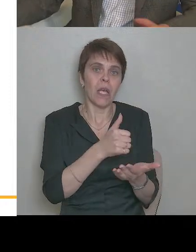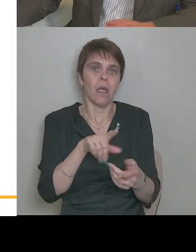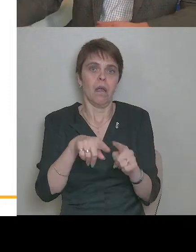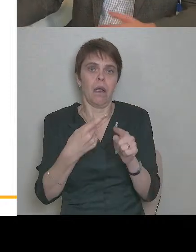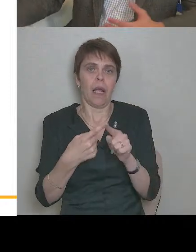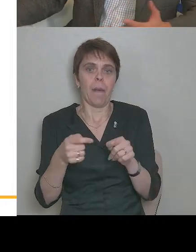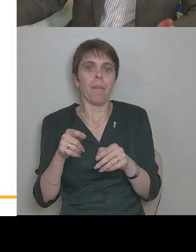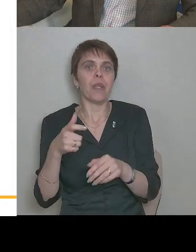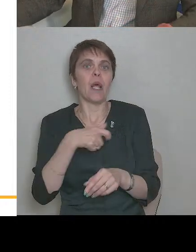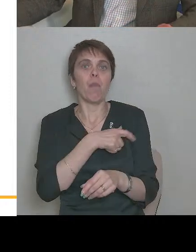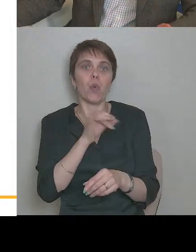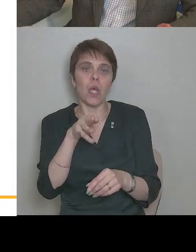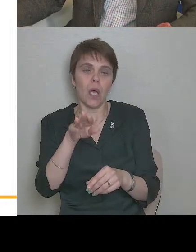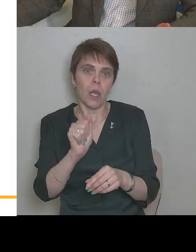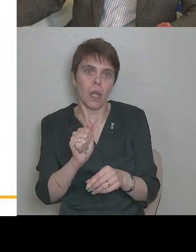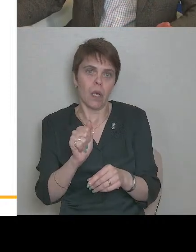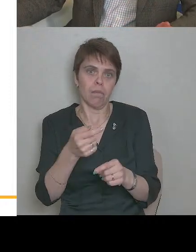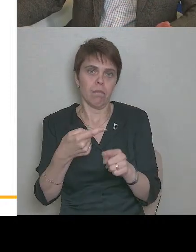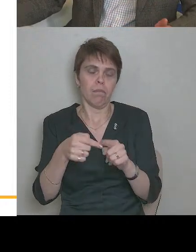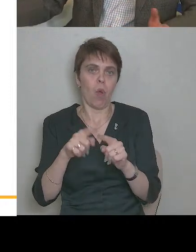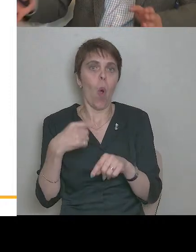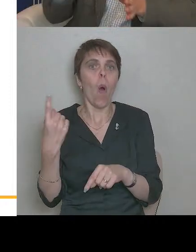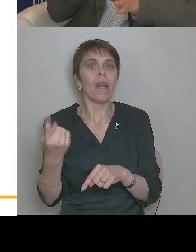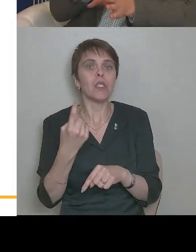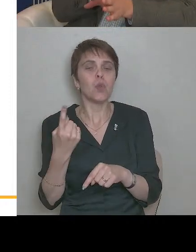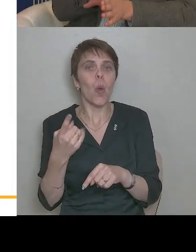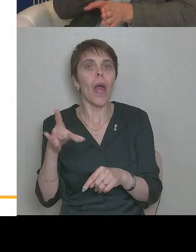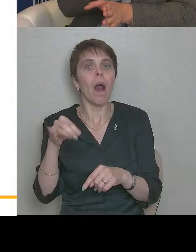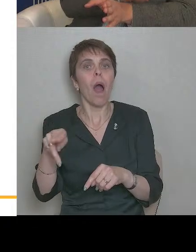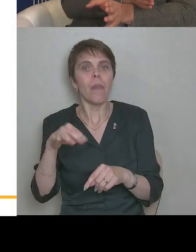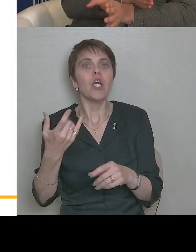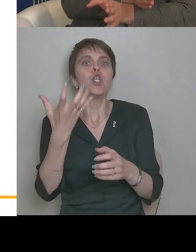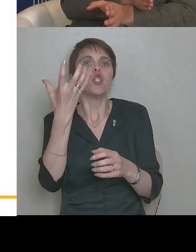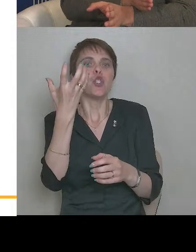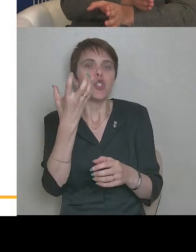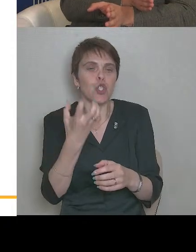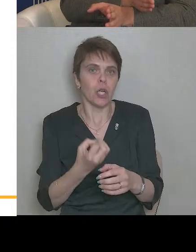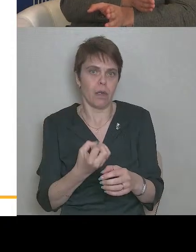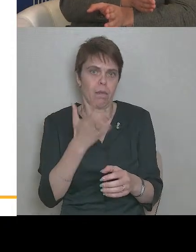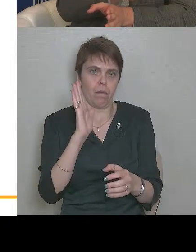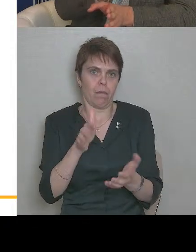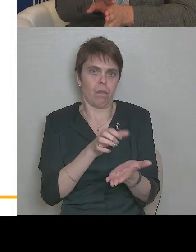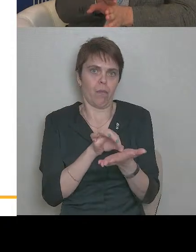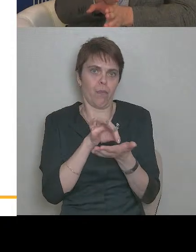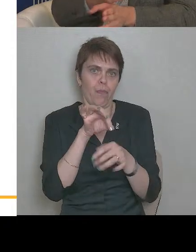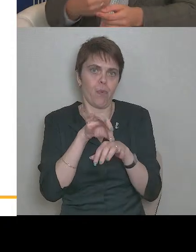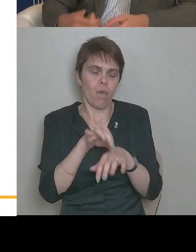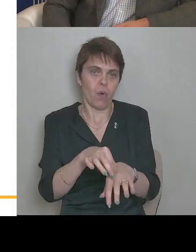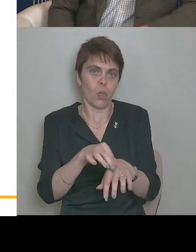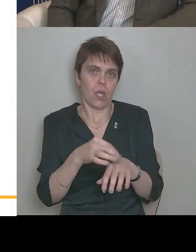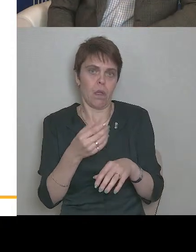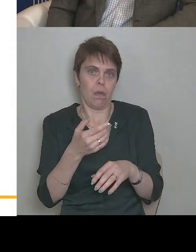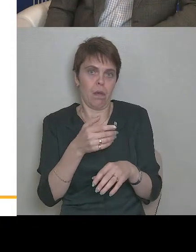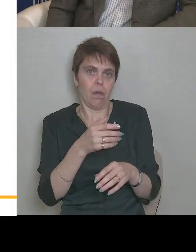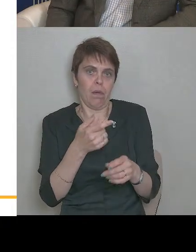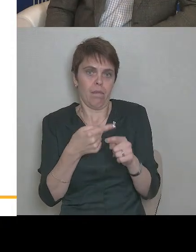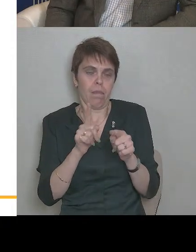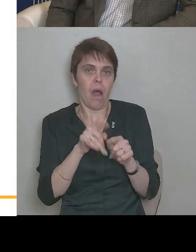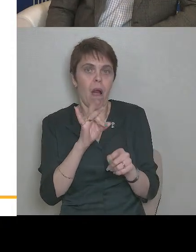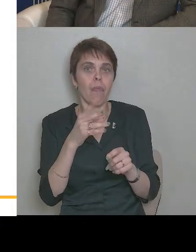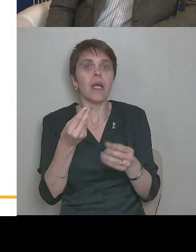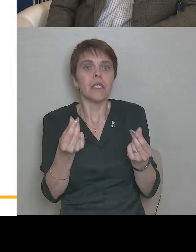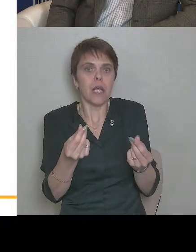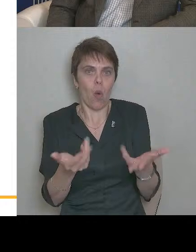he or she is choosing between the mayor and the councillor of this council, then it will be necessary to